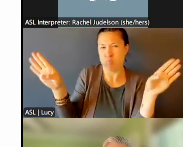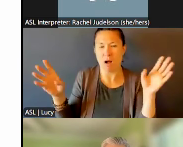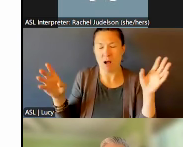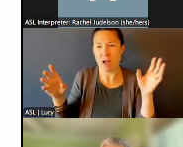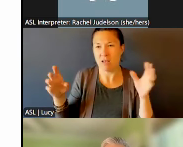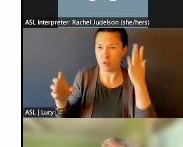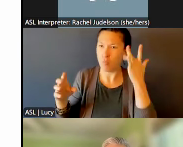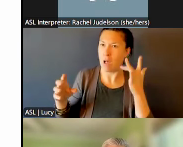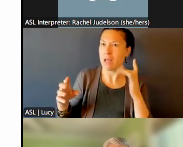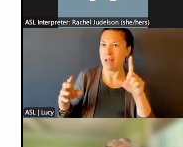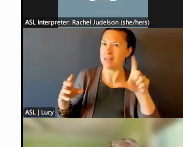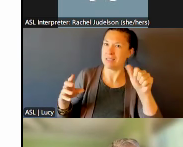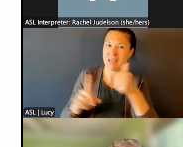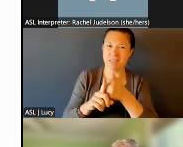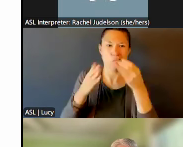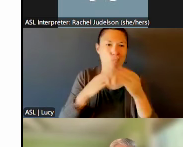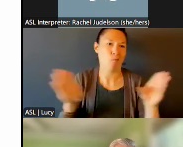LSA. Okay.